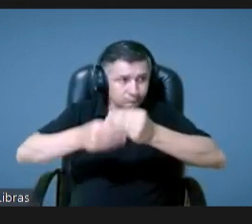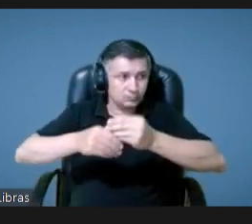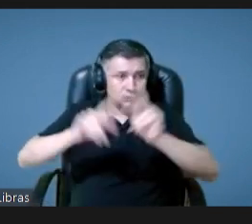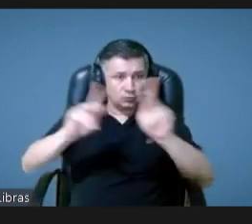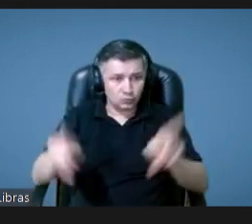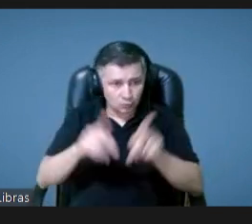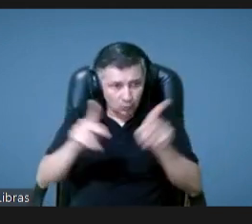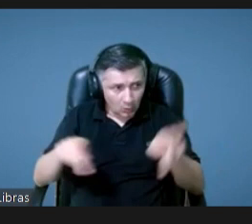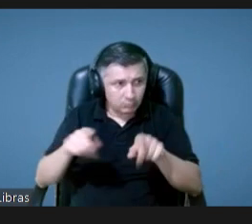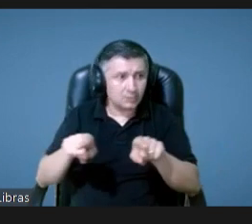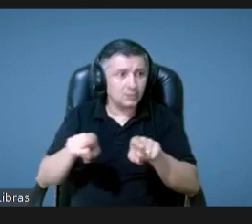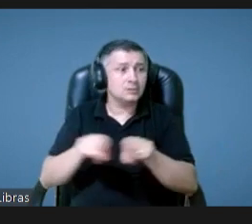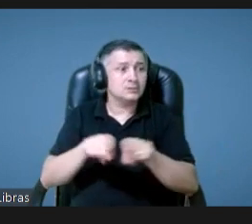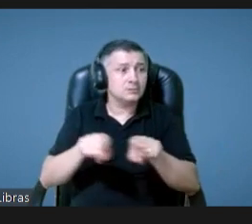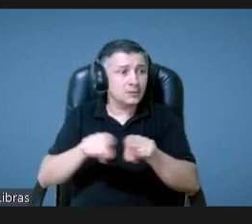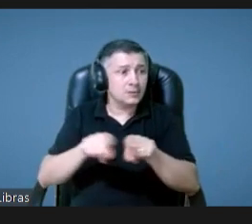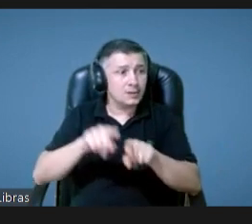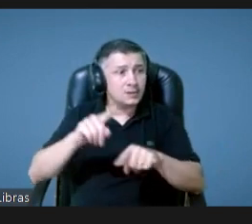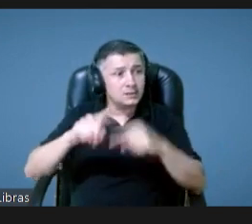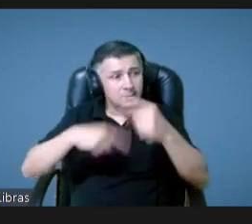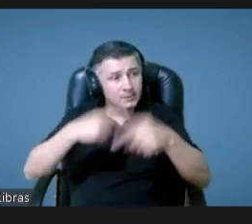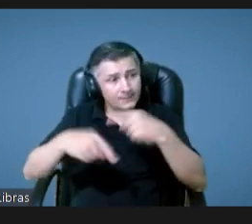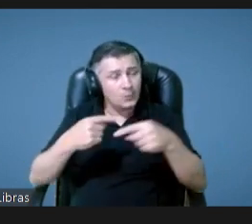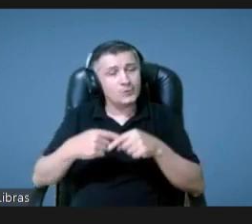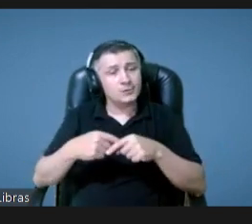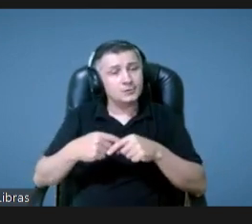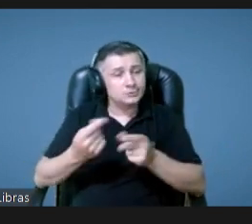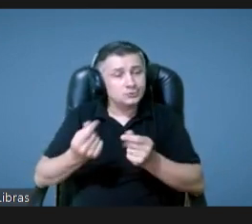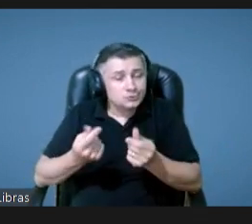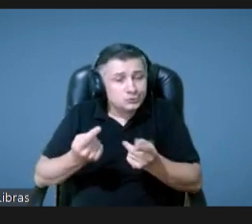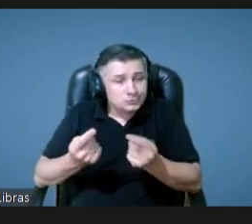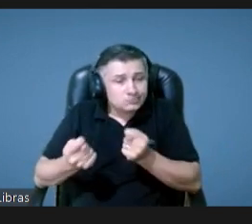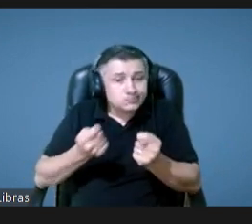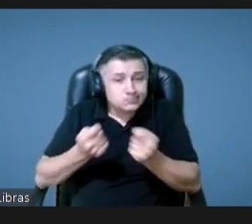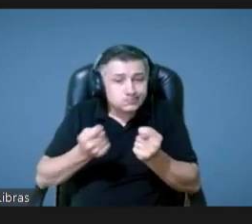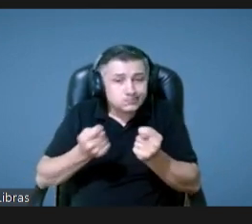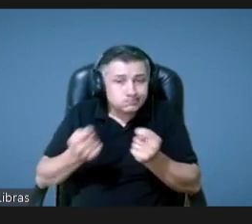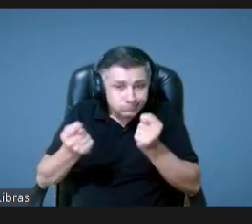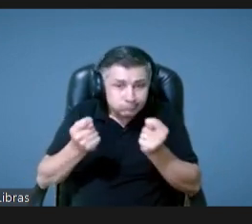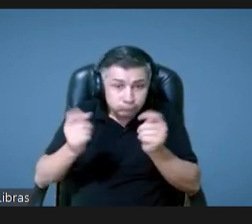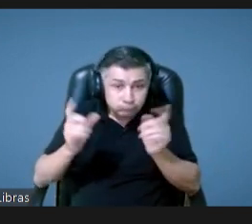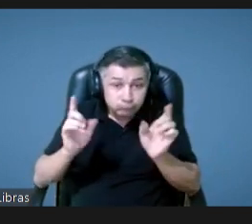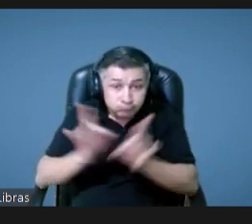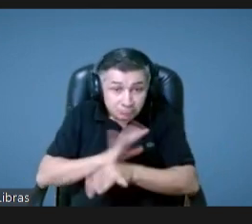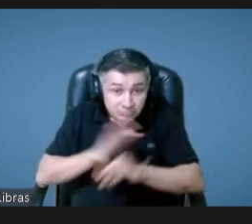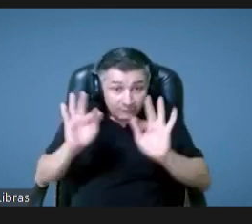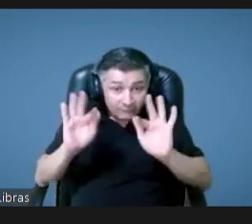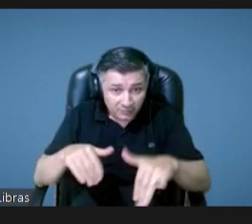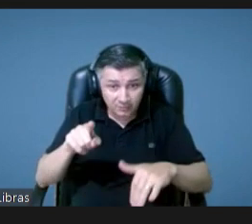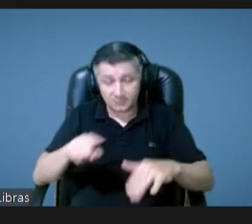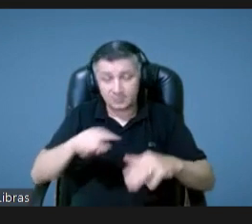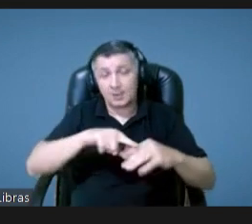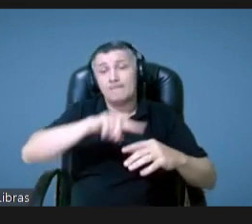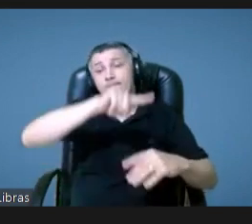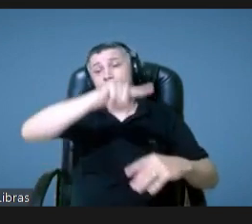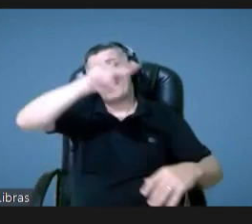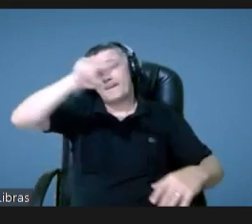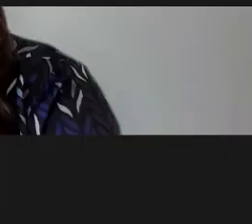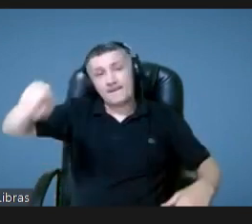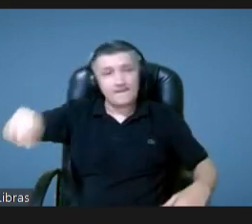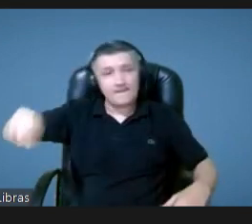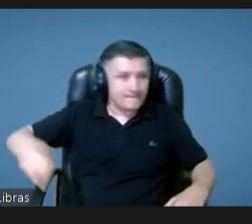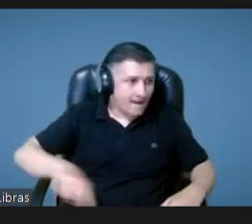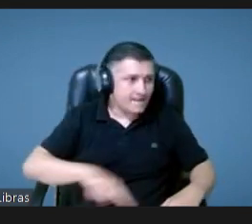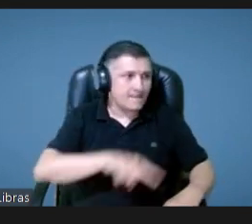been added as expansions, and then we monetize that. So in a